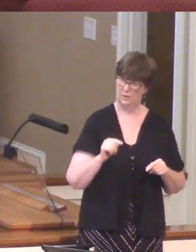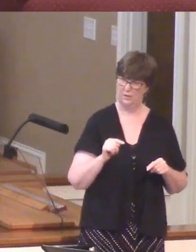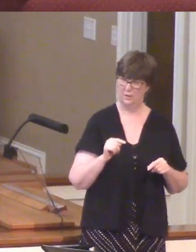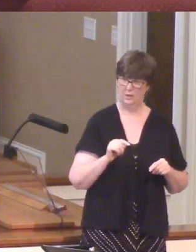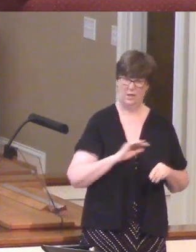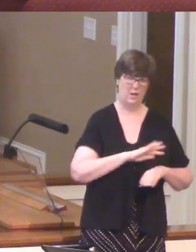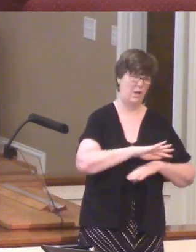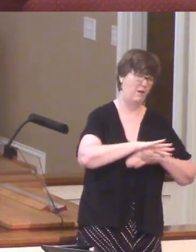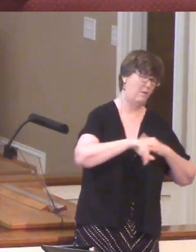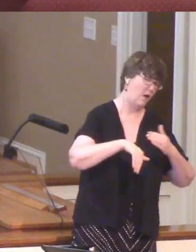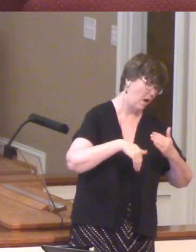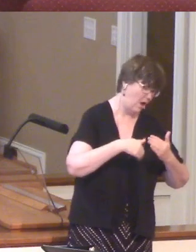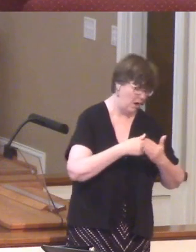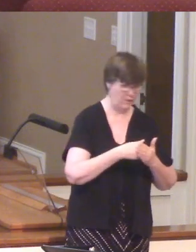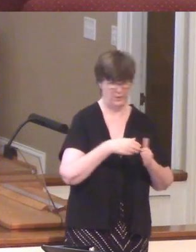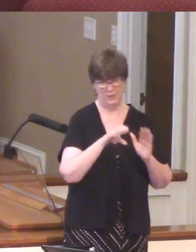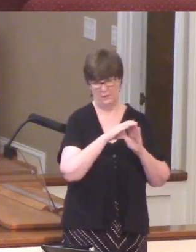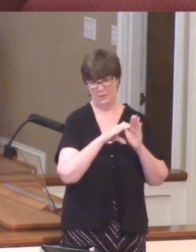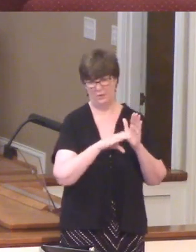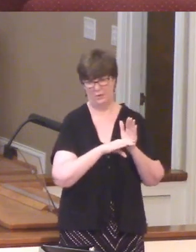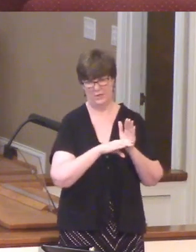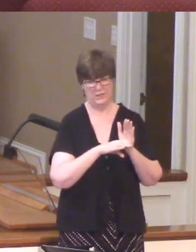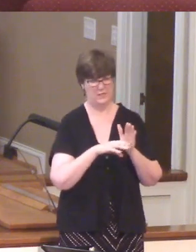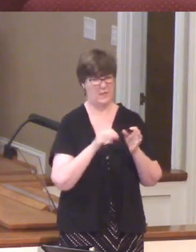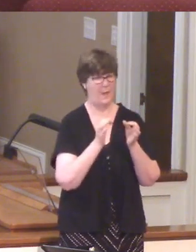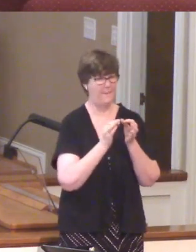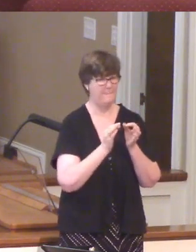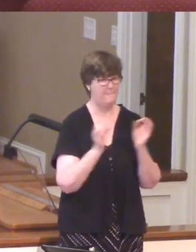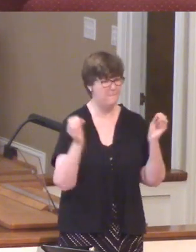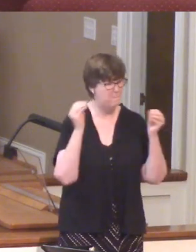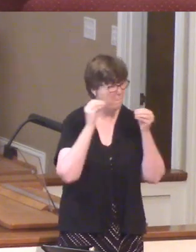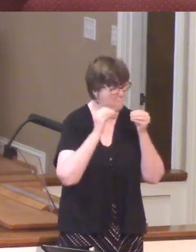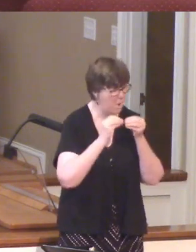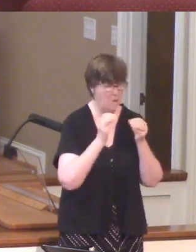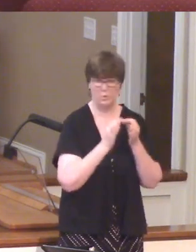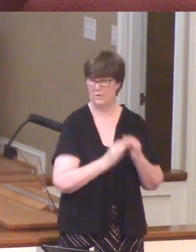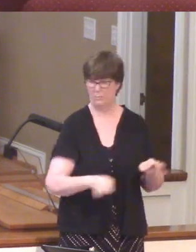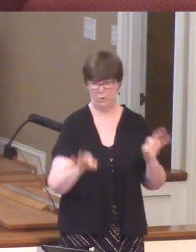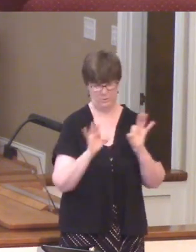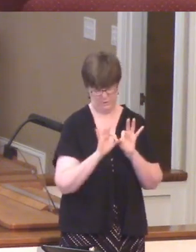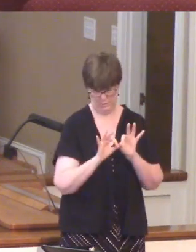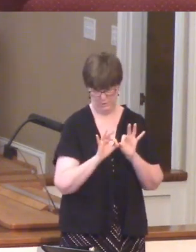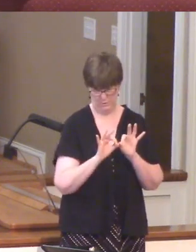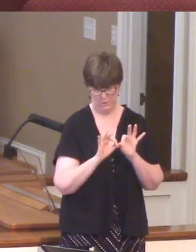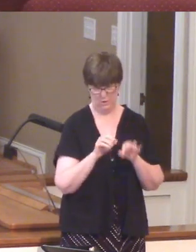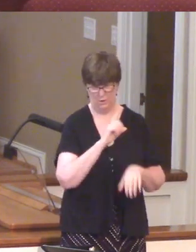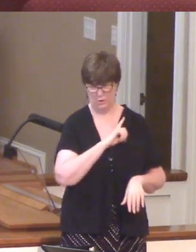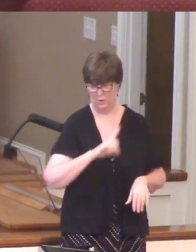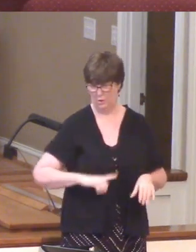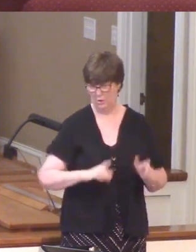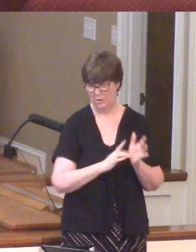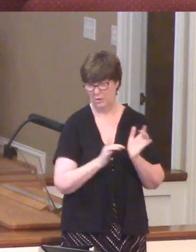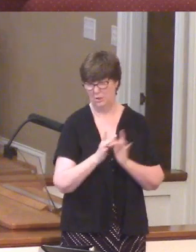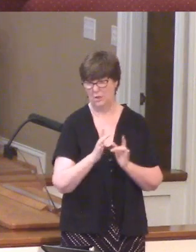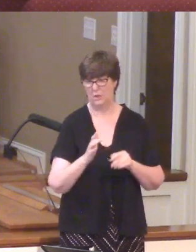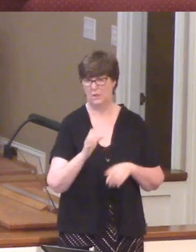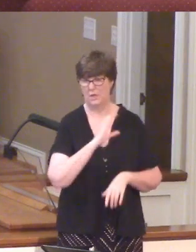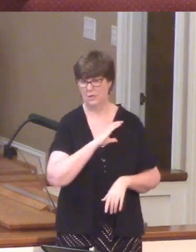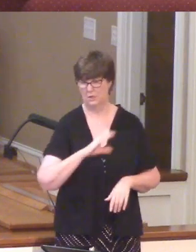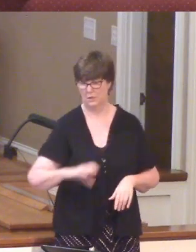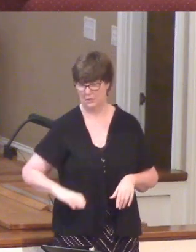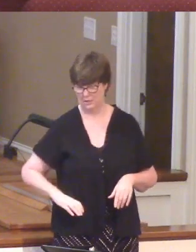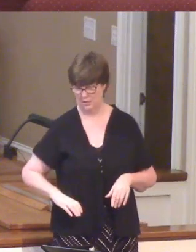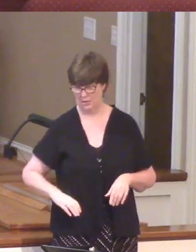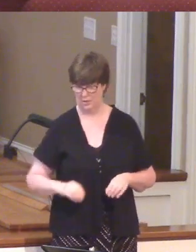the commandments, which is the most important? And to this, the Lord Jesus Christ replied, "The